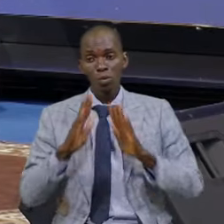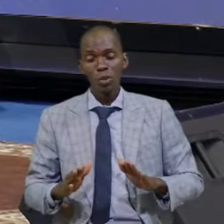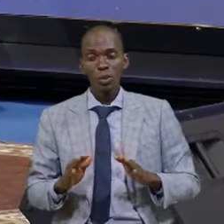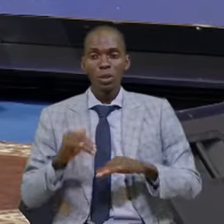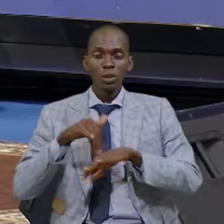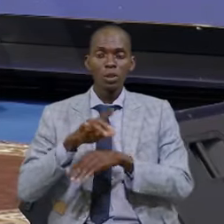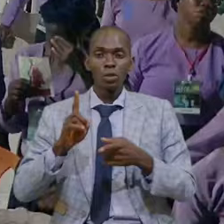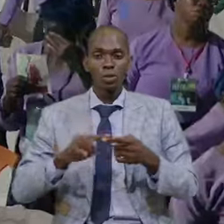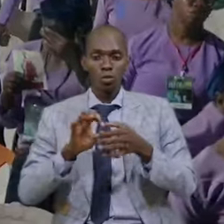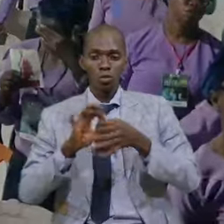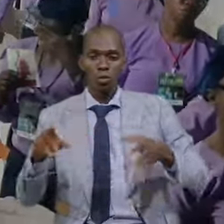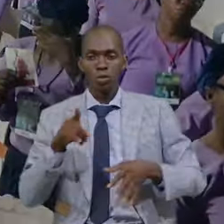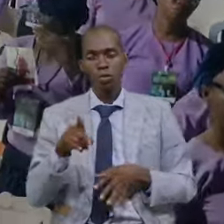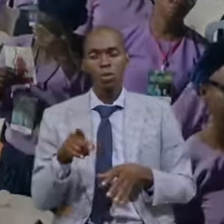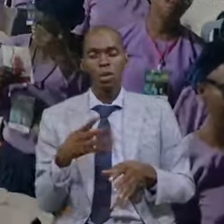to set you free.